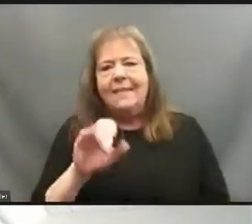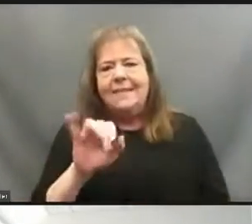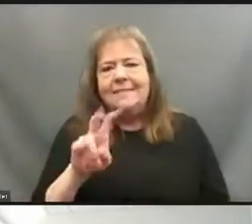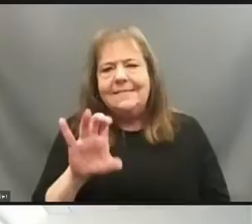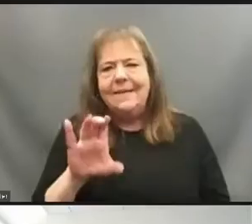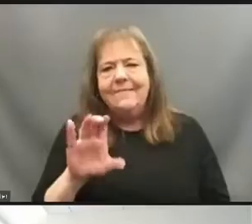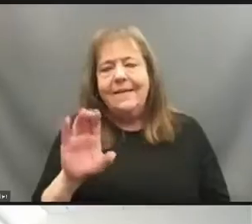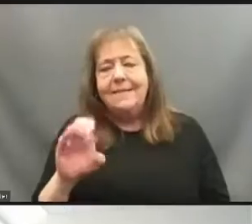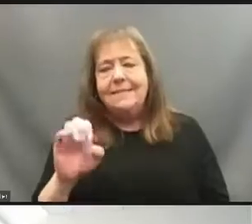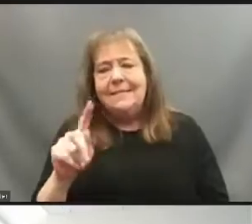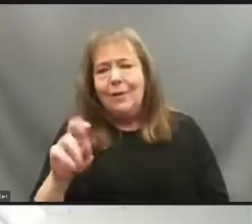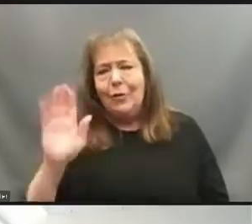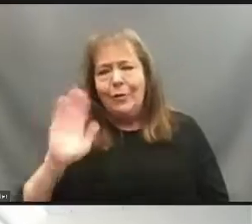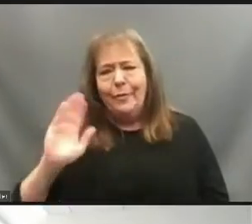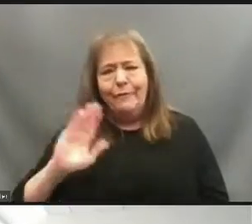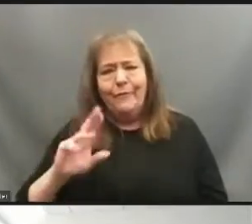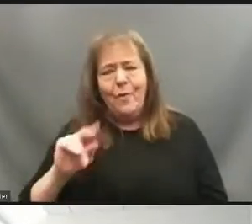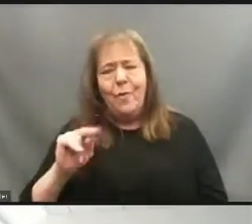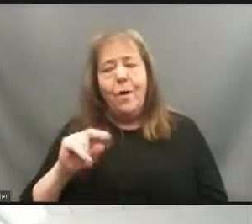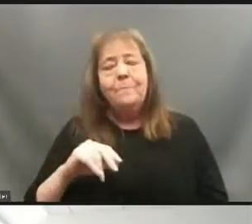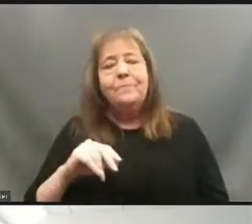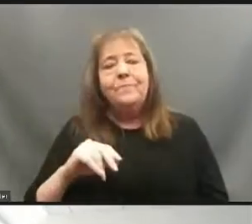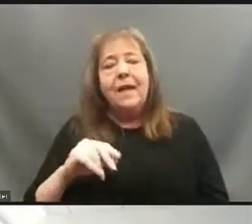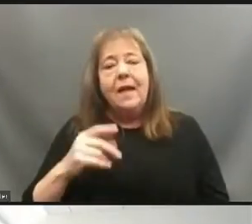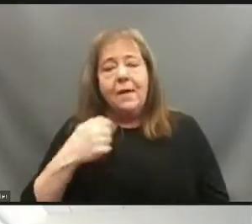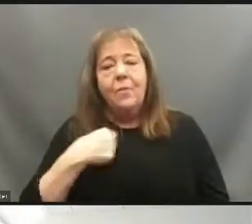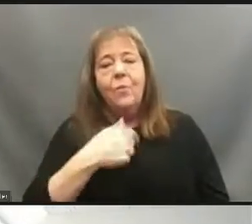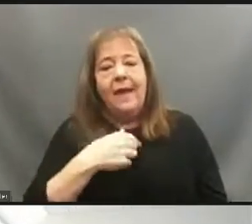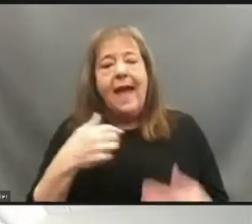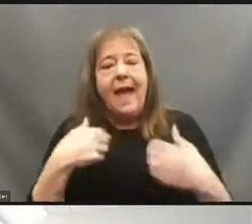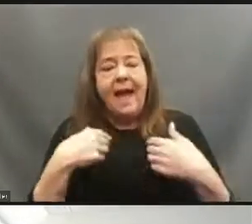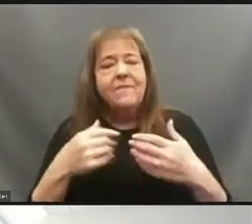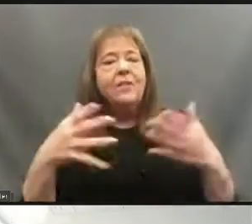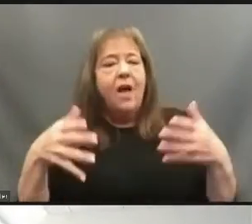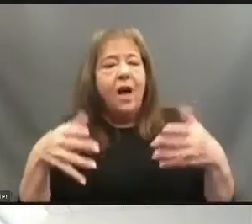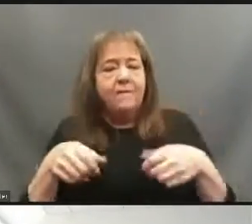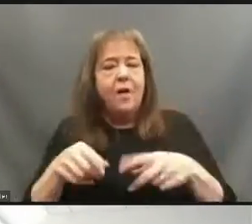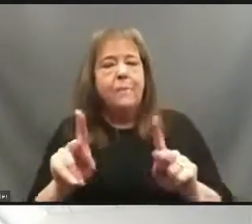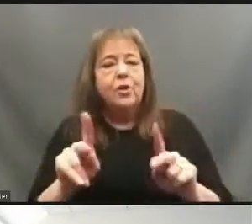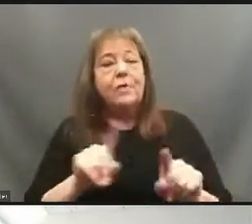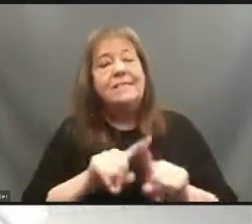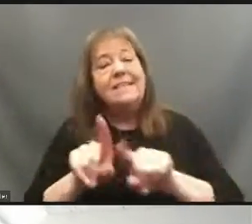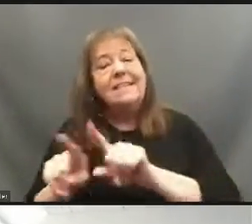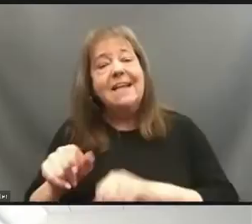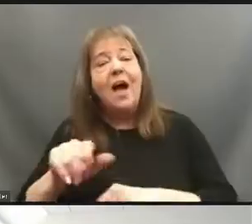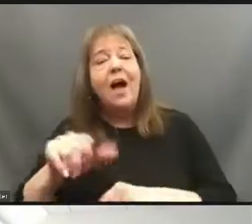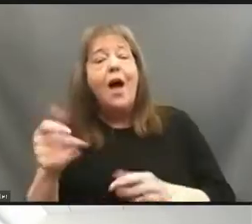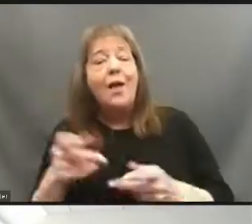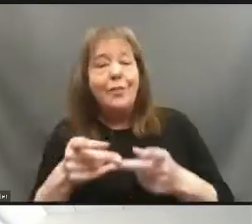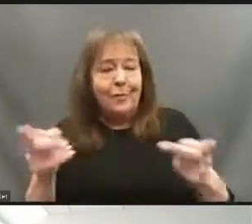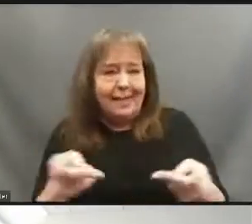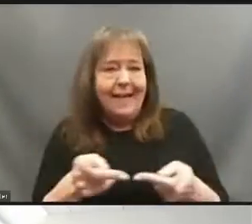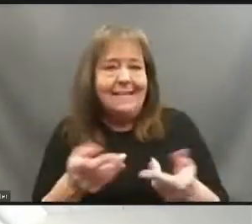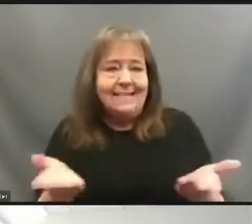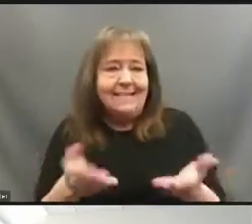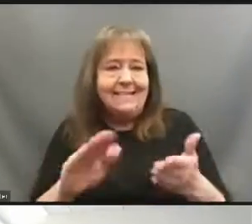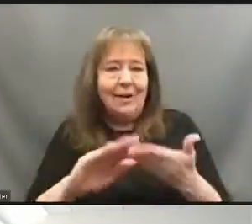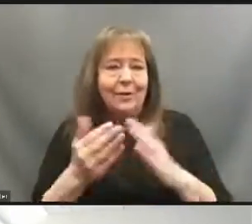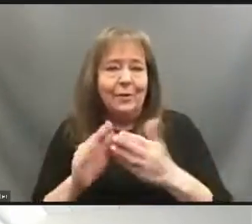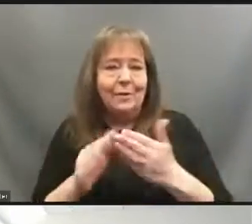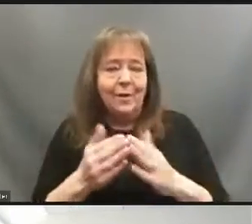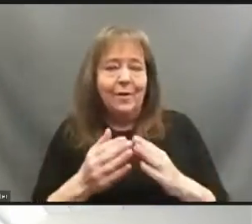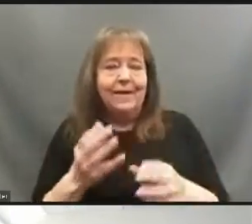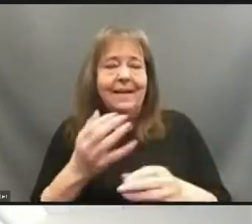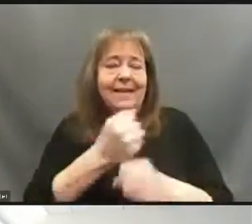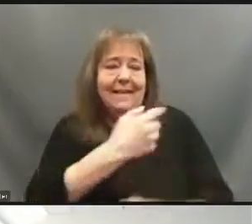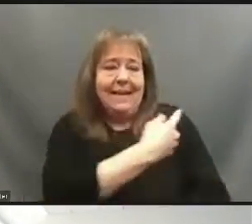we'll certainly be doing that, but we have lots of opportunity here in the community to give